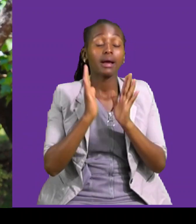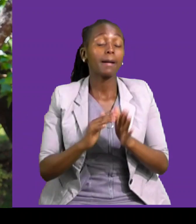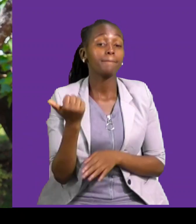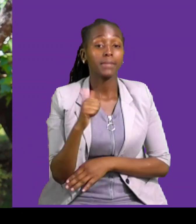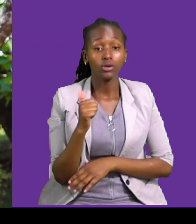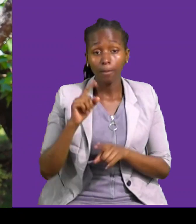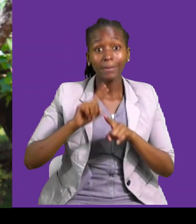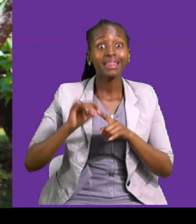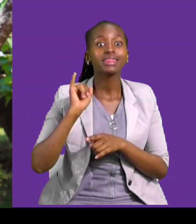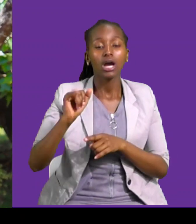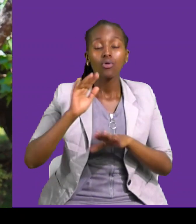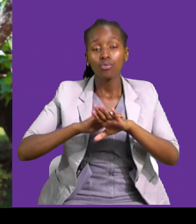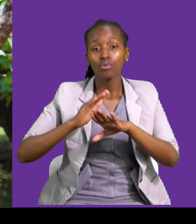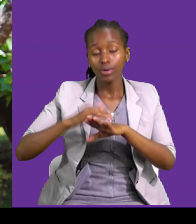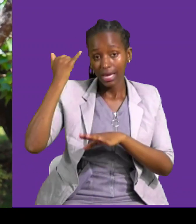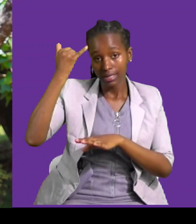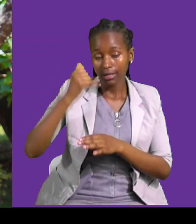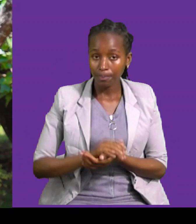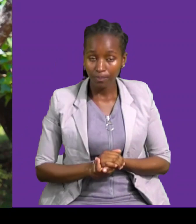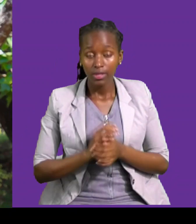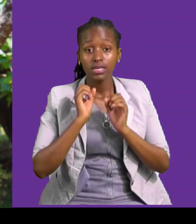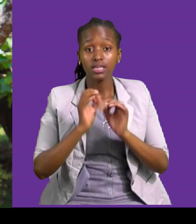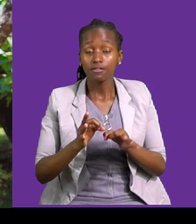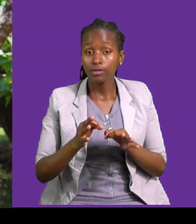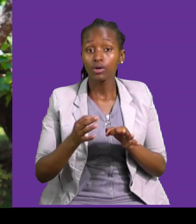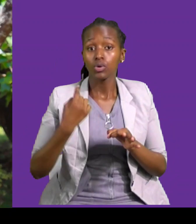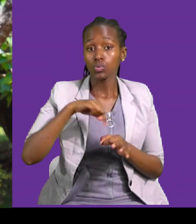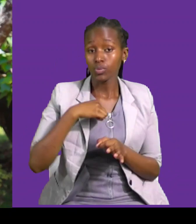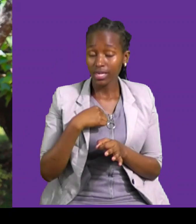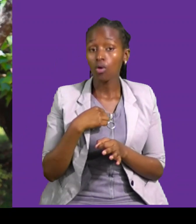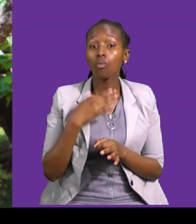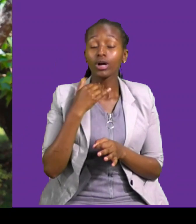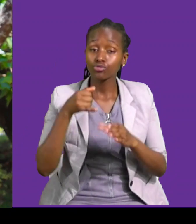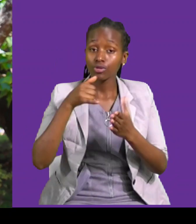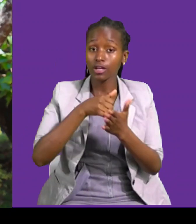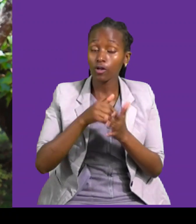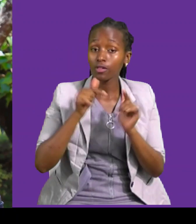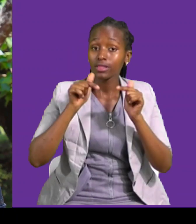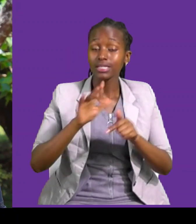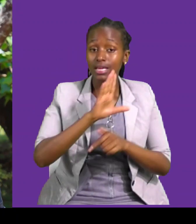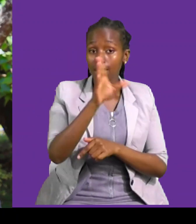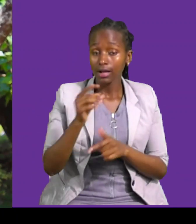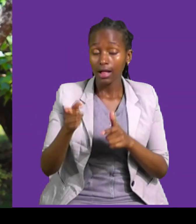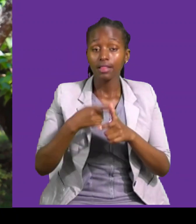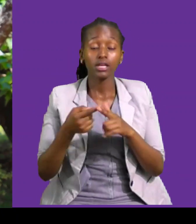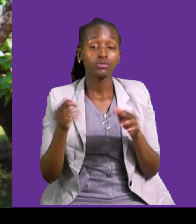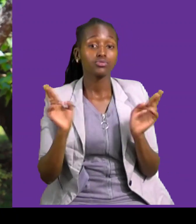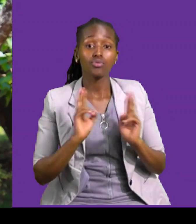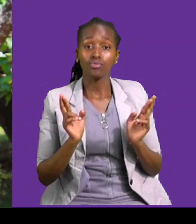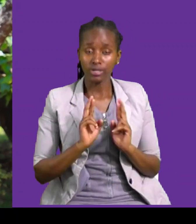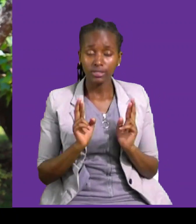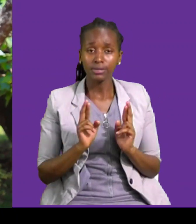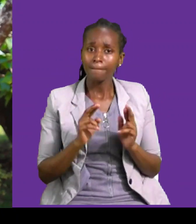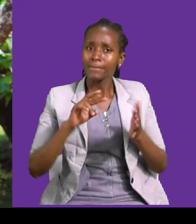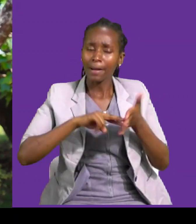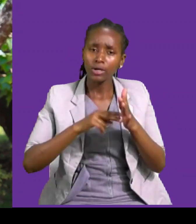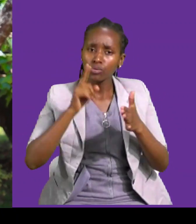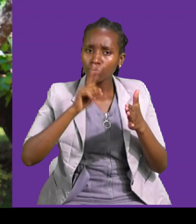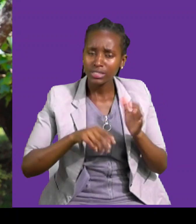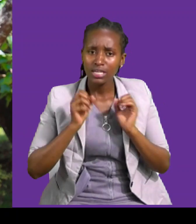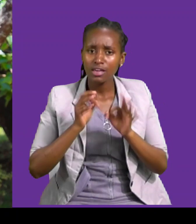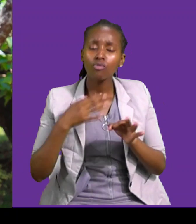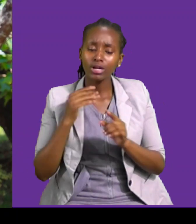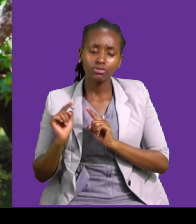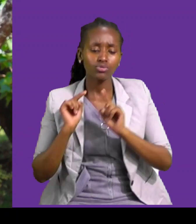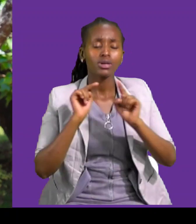a good idea. When we say democratizing machine learning in Africa, what does it mean? So if you want to attend the same conference that we're having here in Europe, it costs up